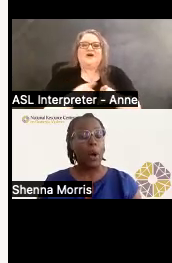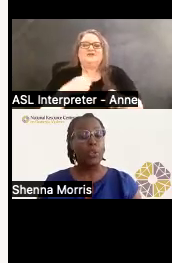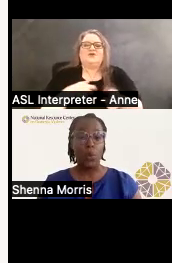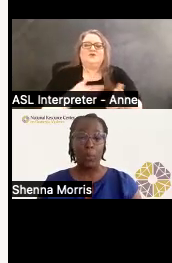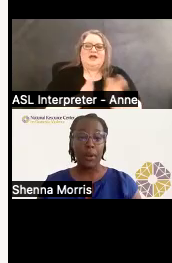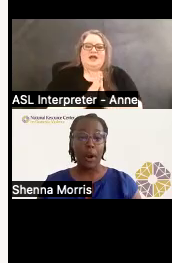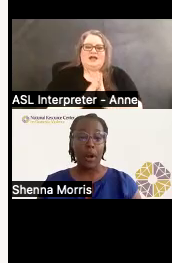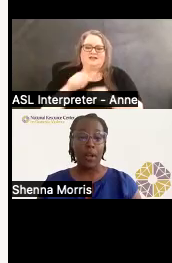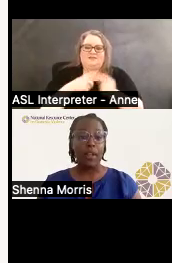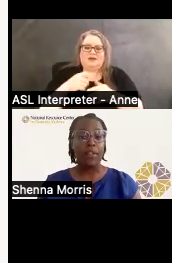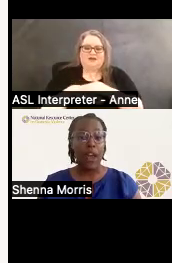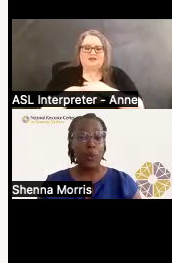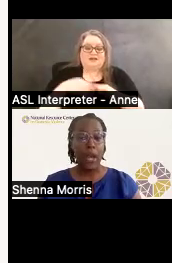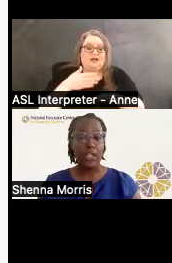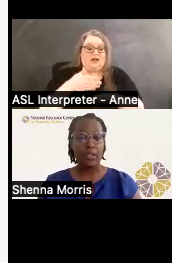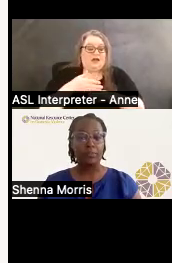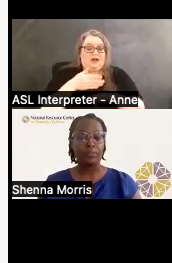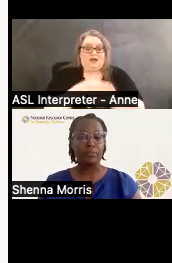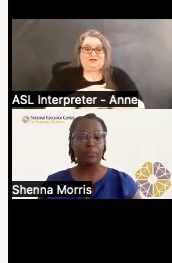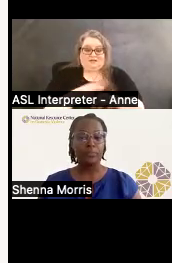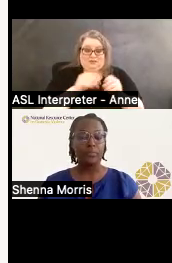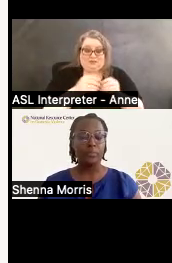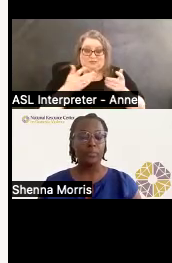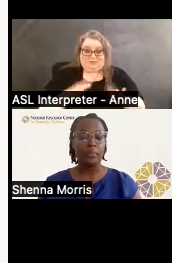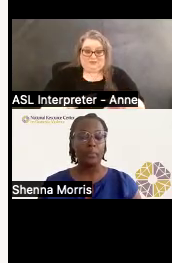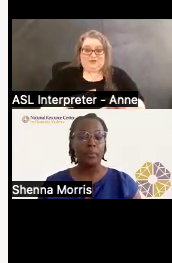our post-webinar evaluation.